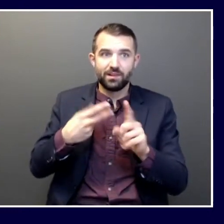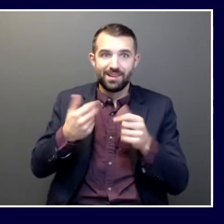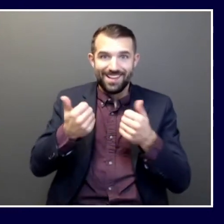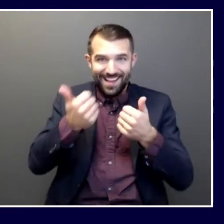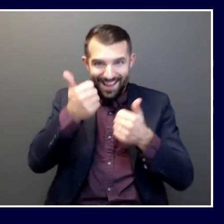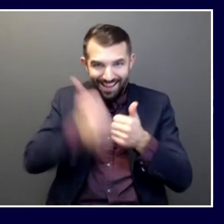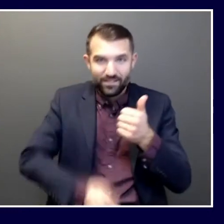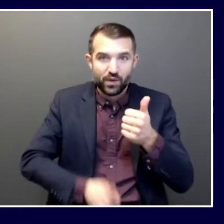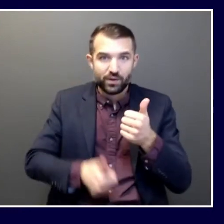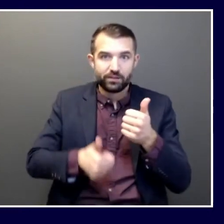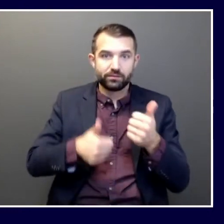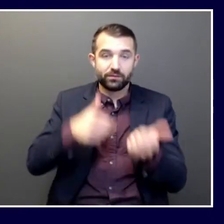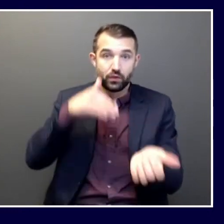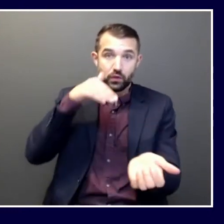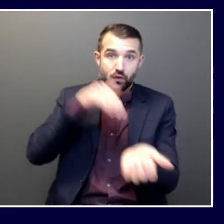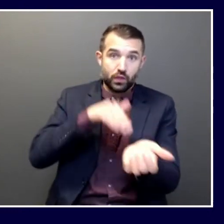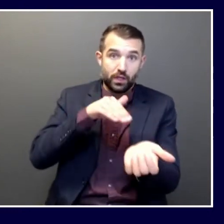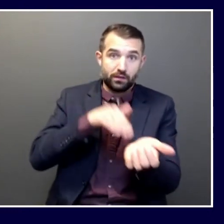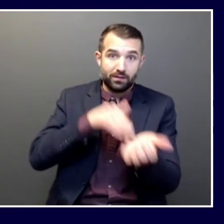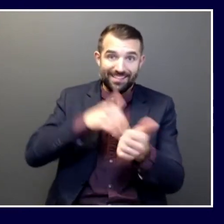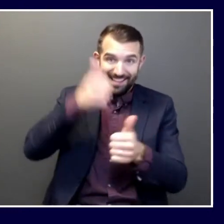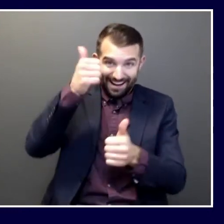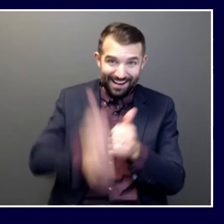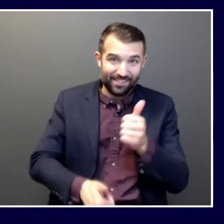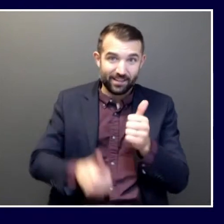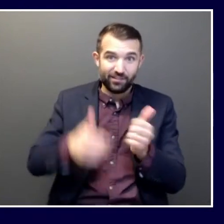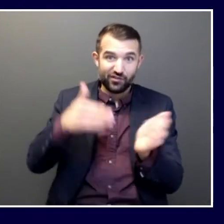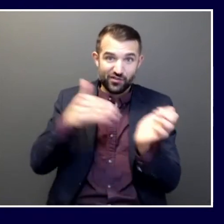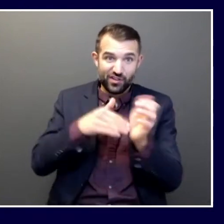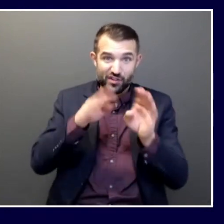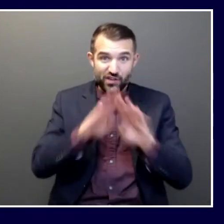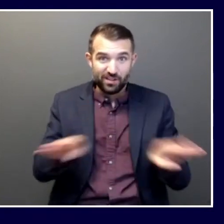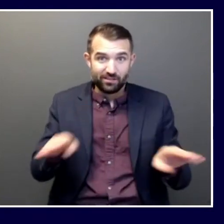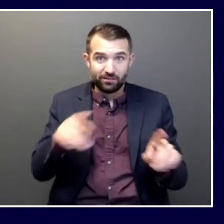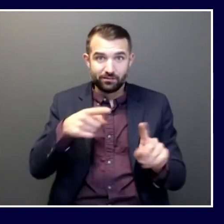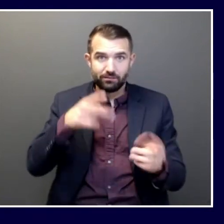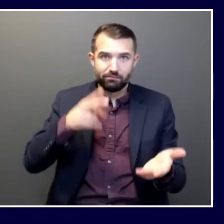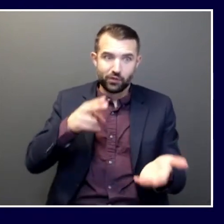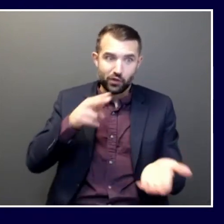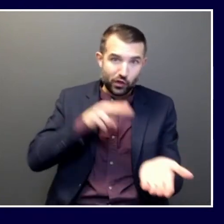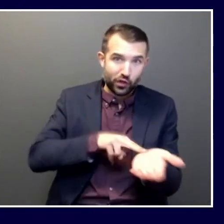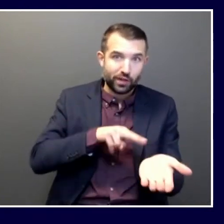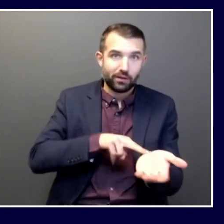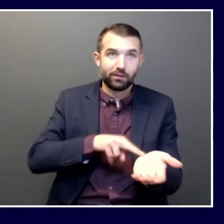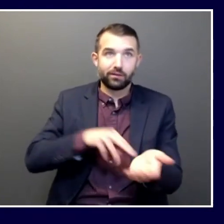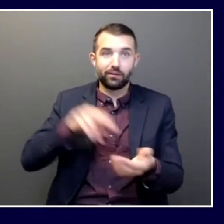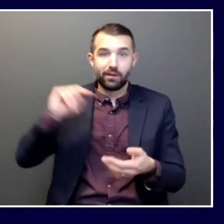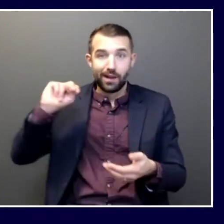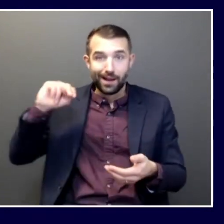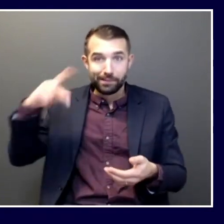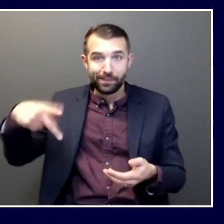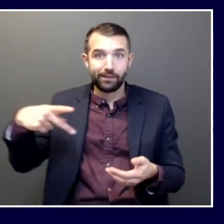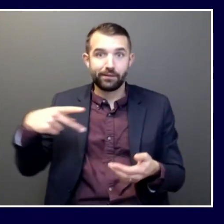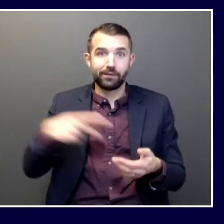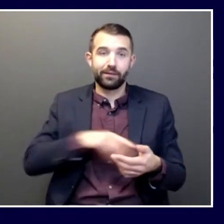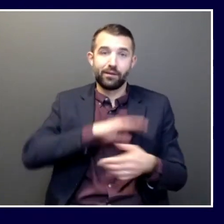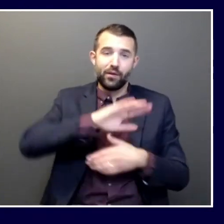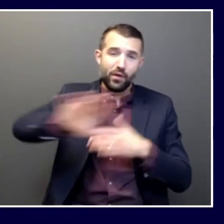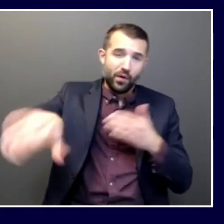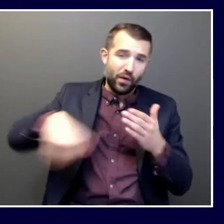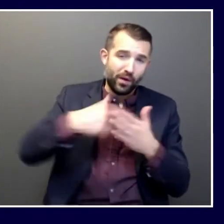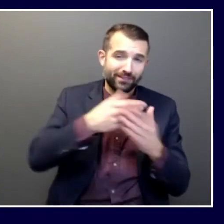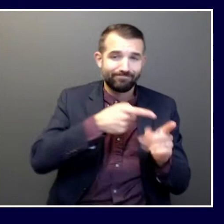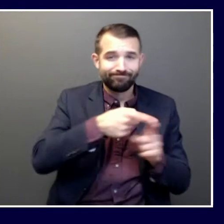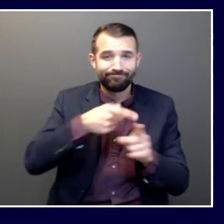pediatrician, family practitioner, nurse practitioner, every single specialist that I've talked to who